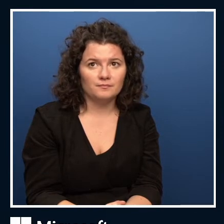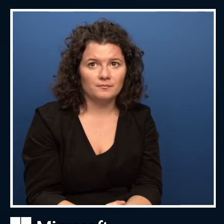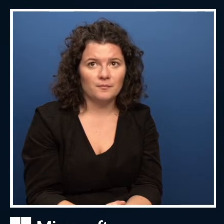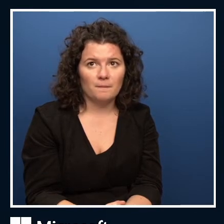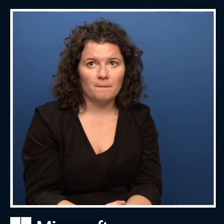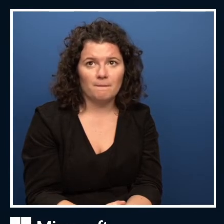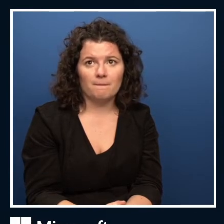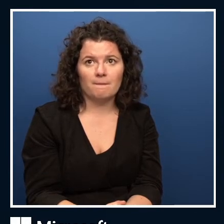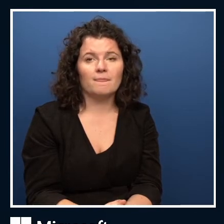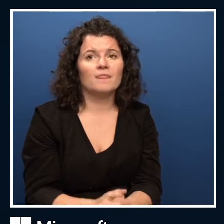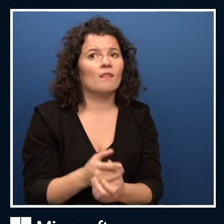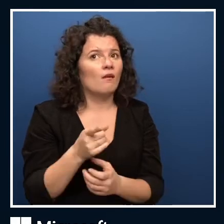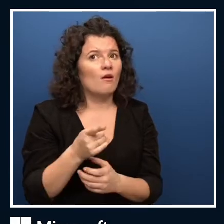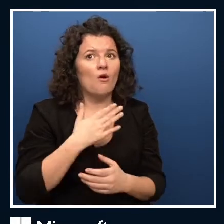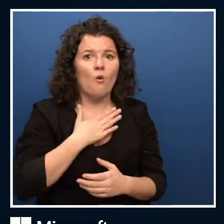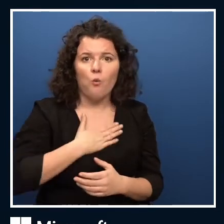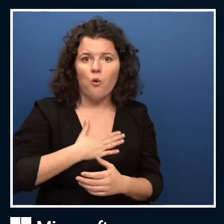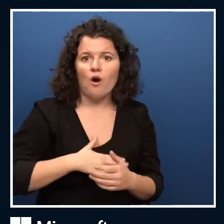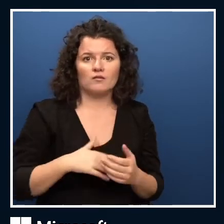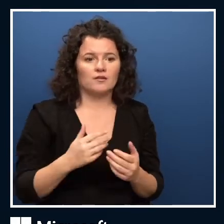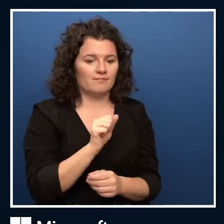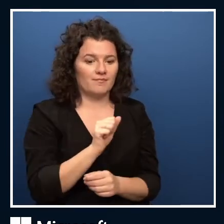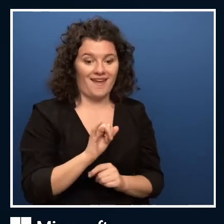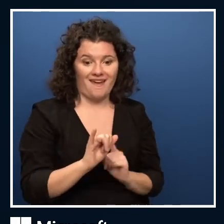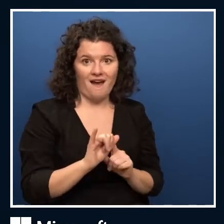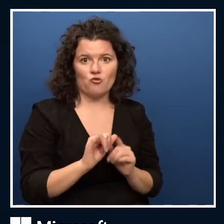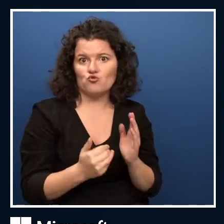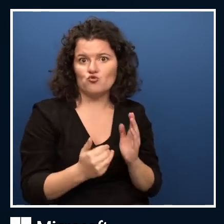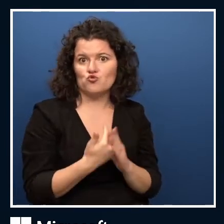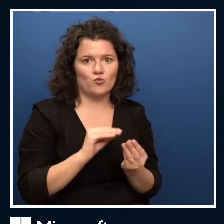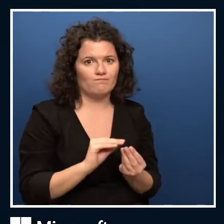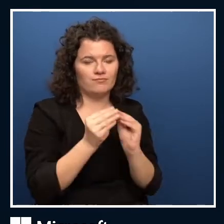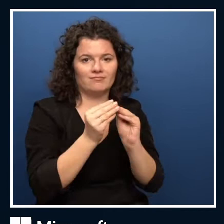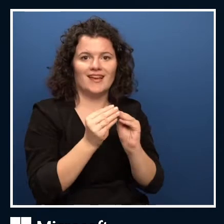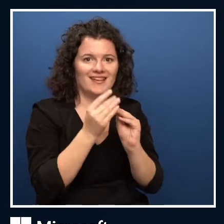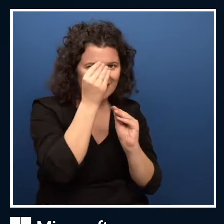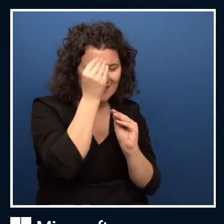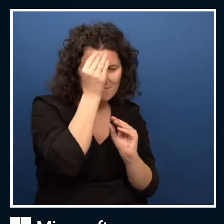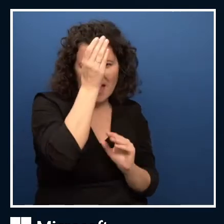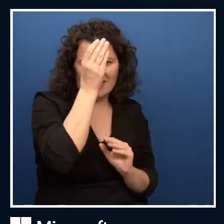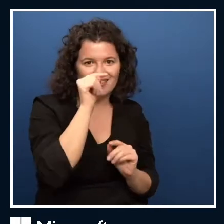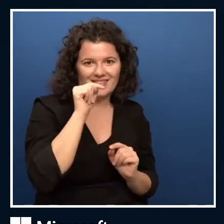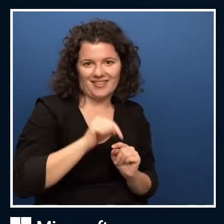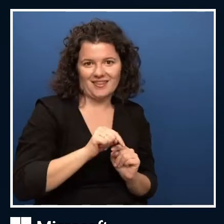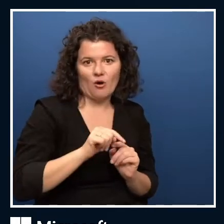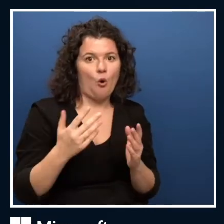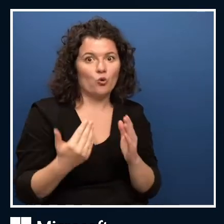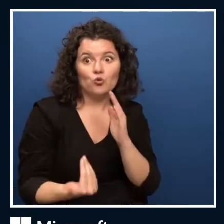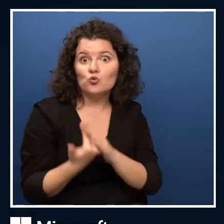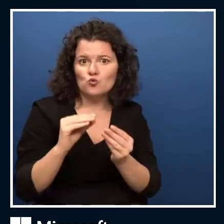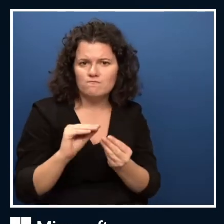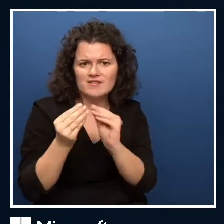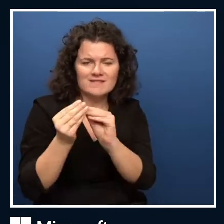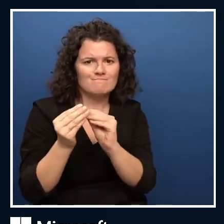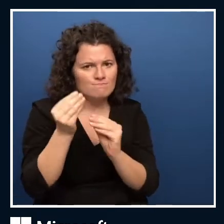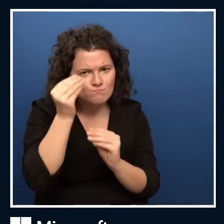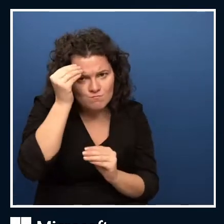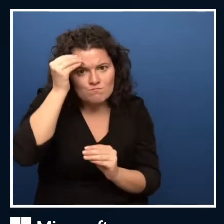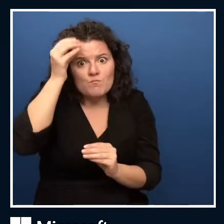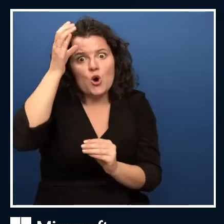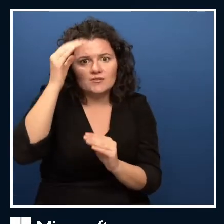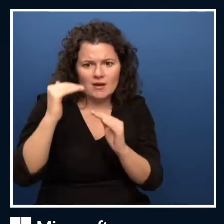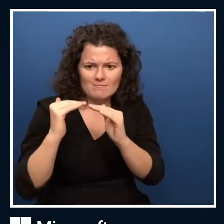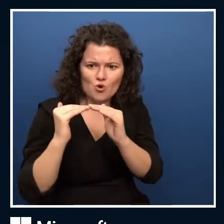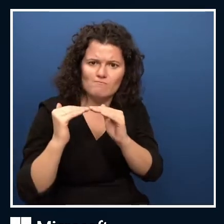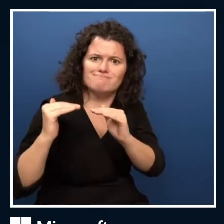more smart AI assistant. We want to add skills to already existing solutions. So we're creating framework, and we